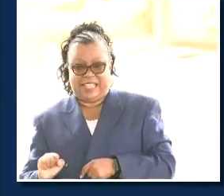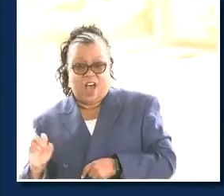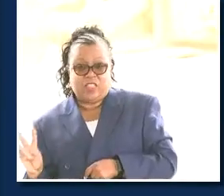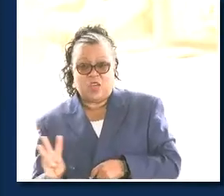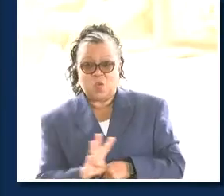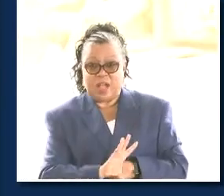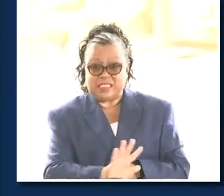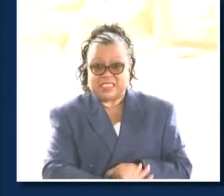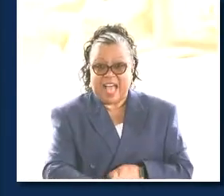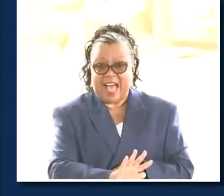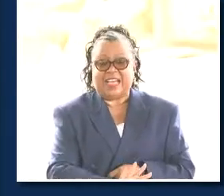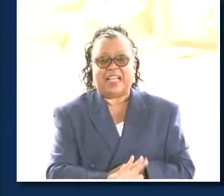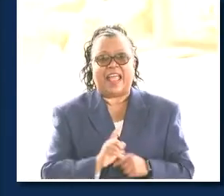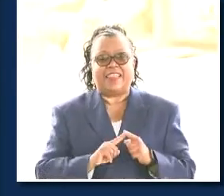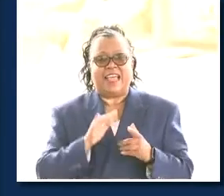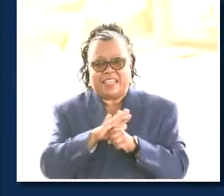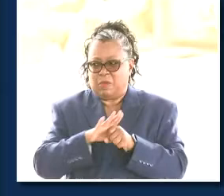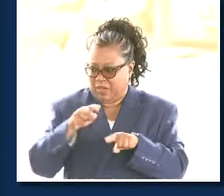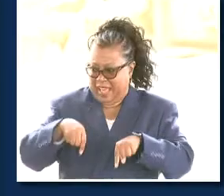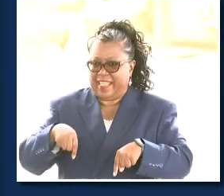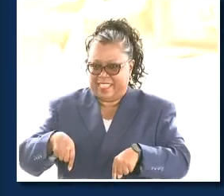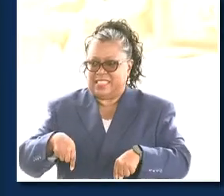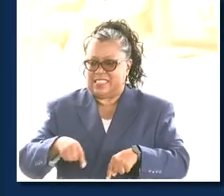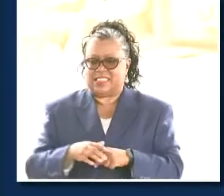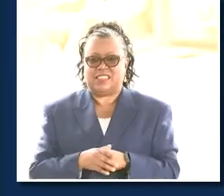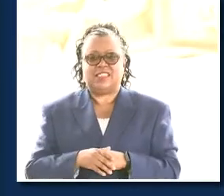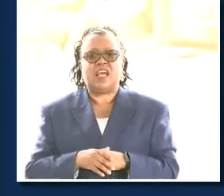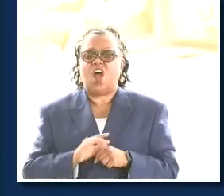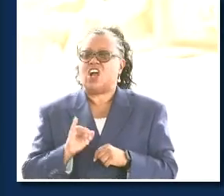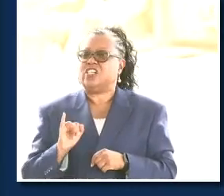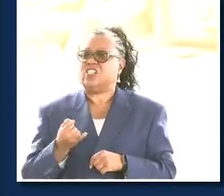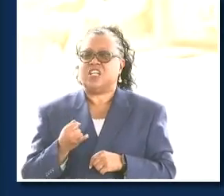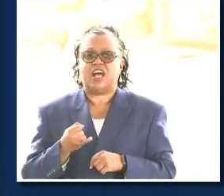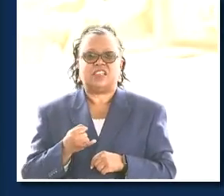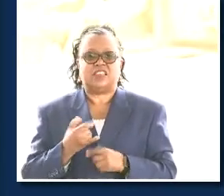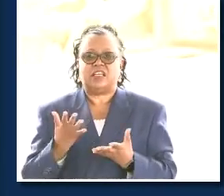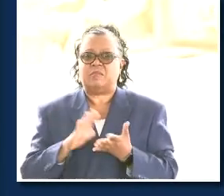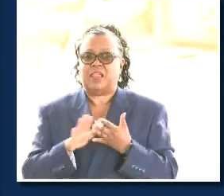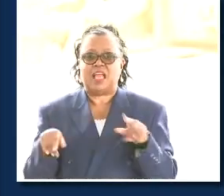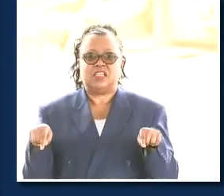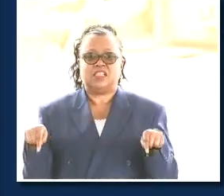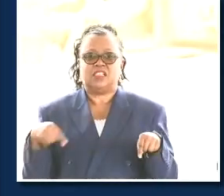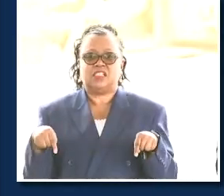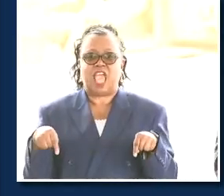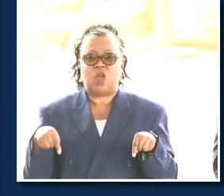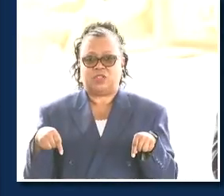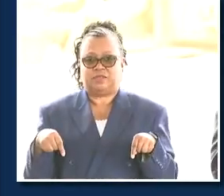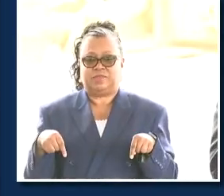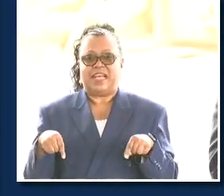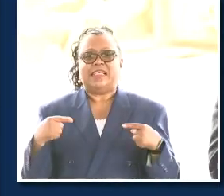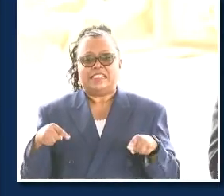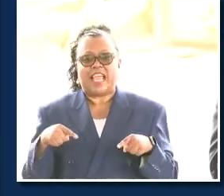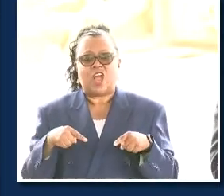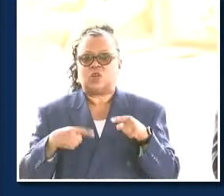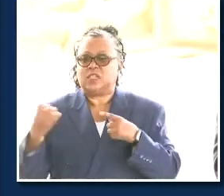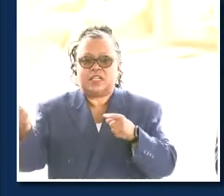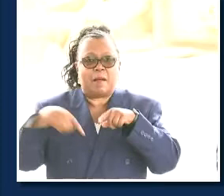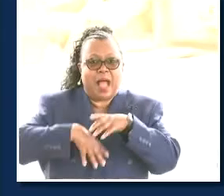west sides, neighborhoods like this one, are just plain scared. Scared to come